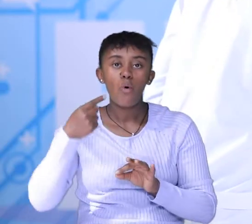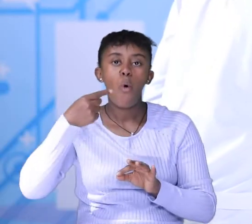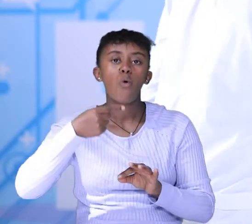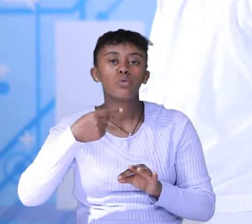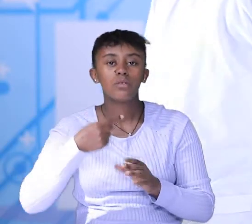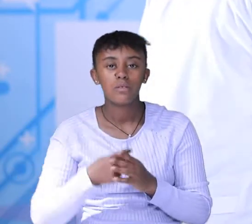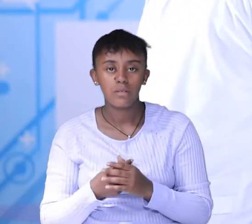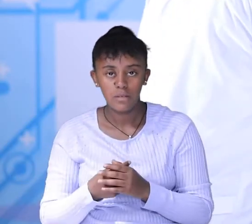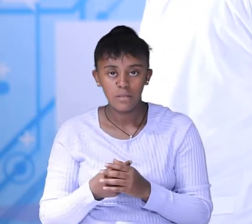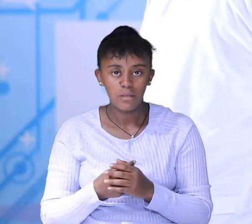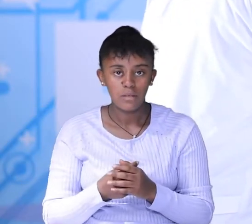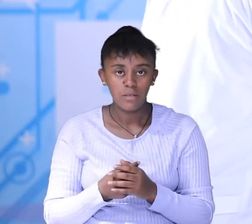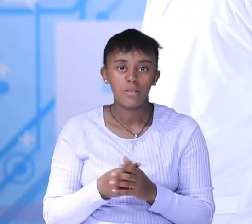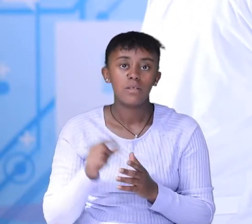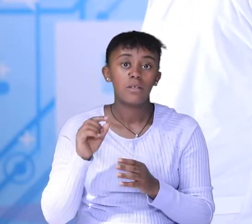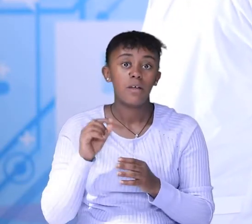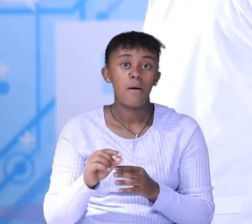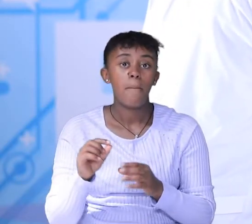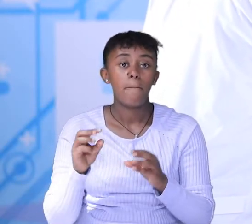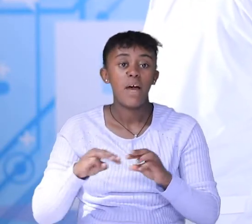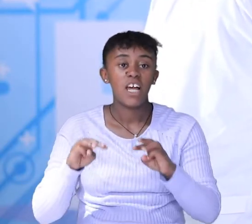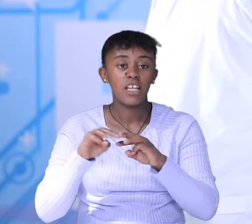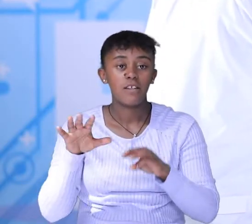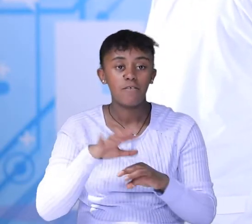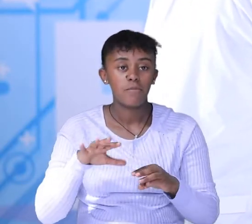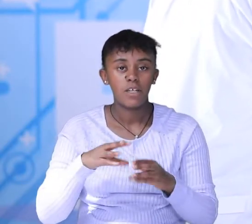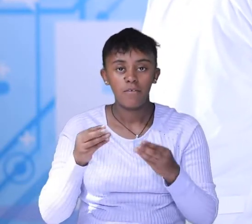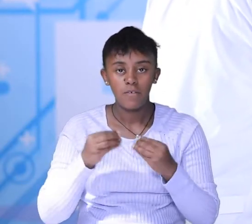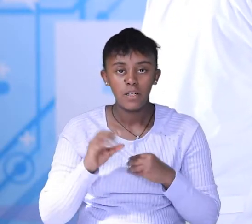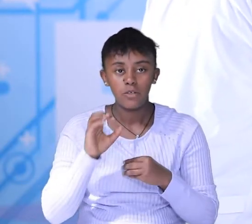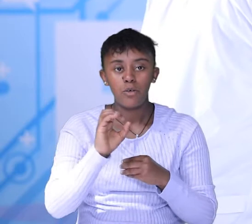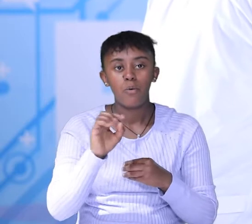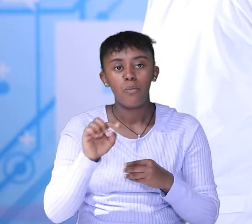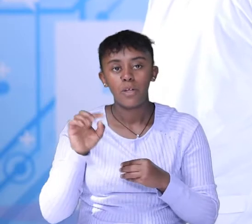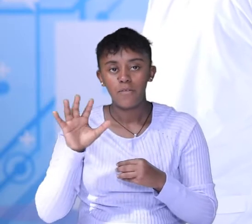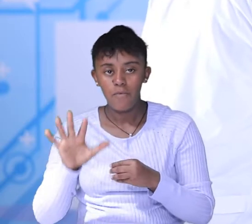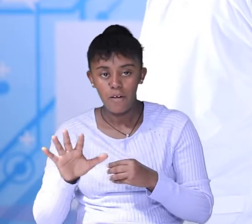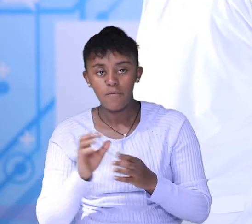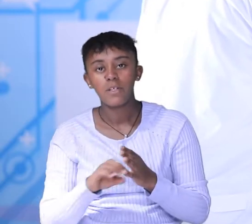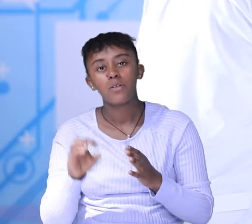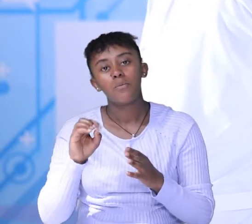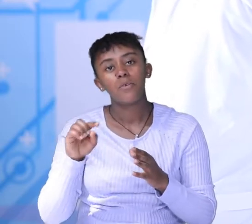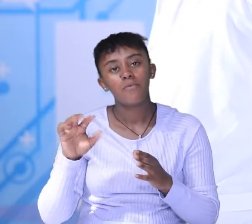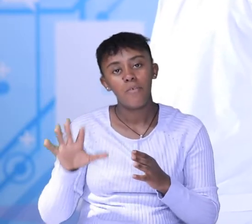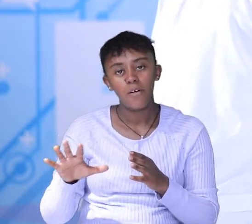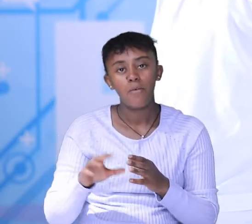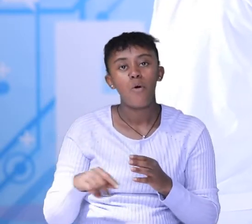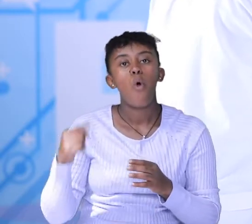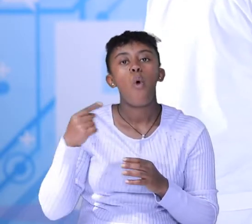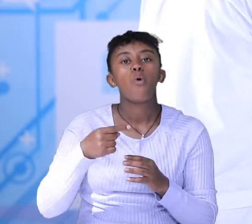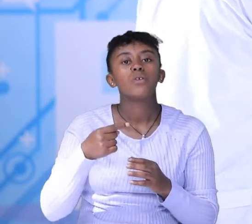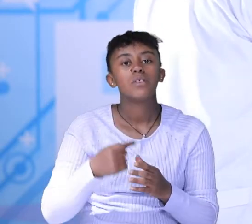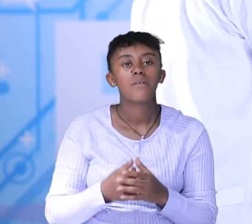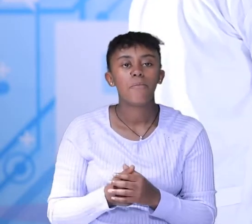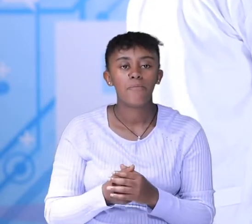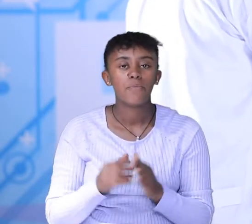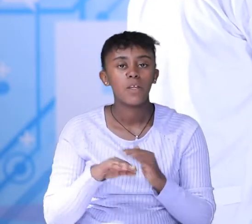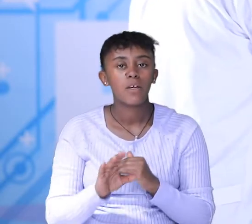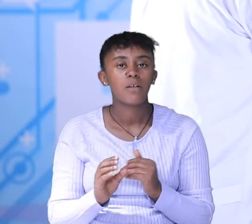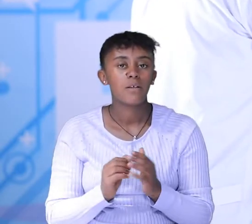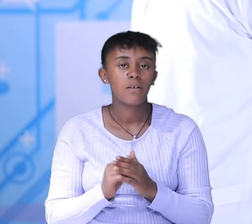field B times sine theta. It's possible to find this. For a maximum torque, theta should be 90, and the angle between